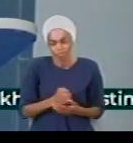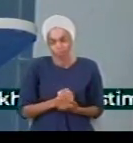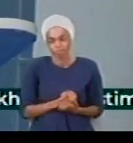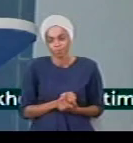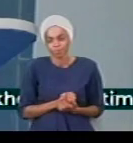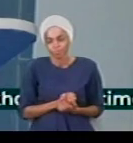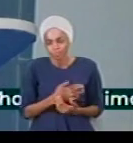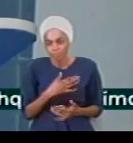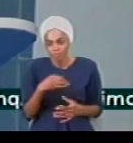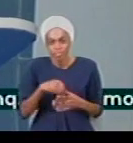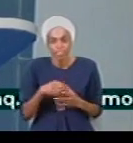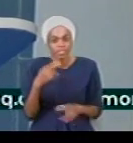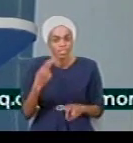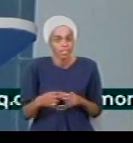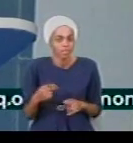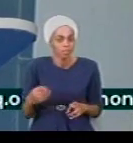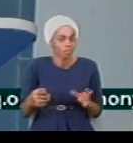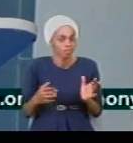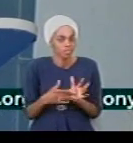sickness must bow